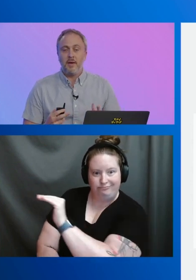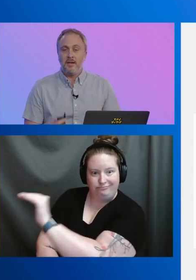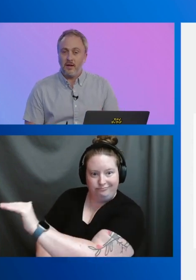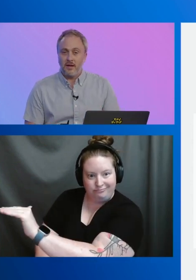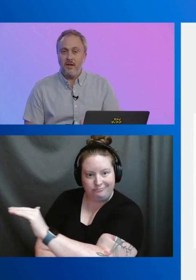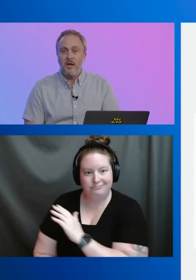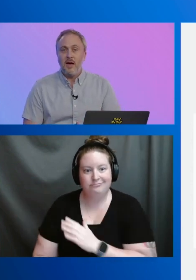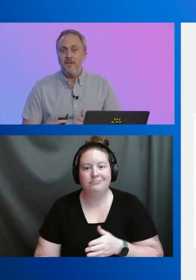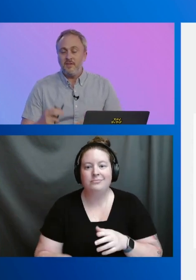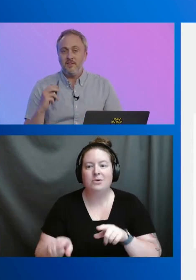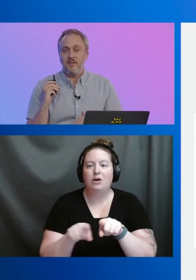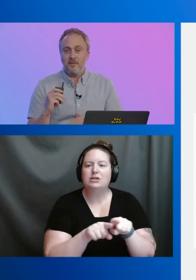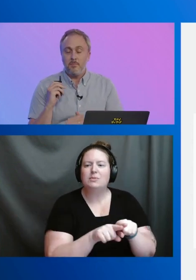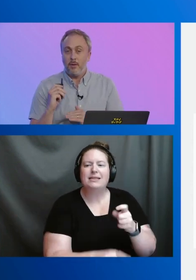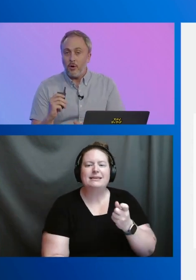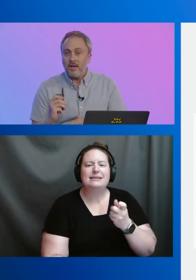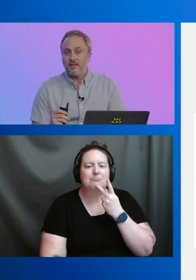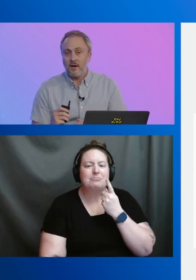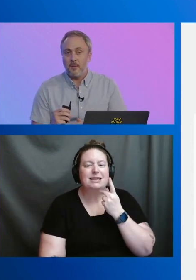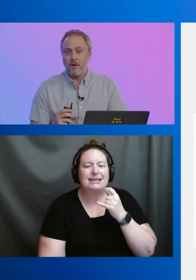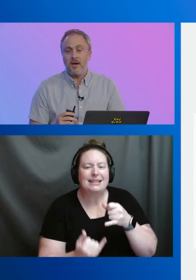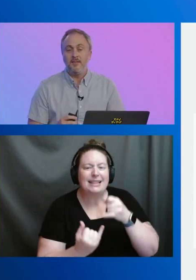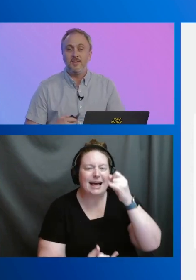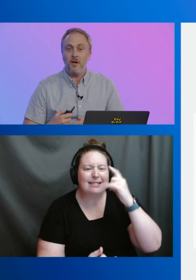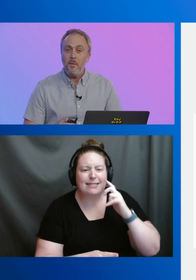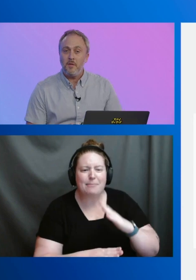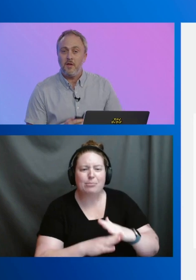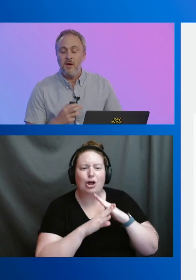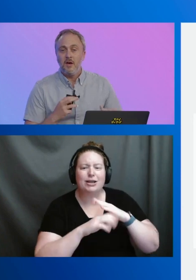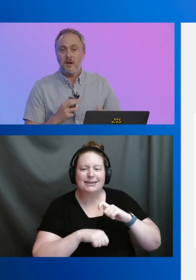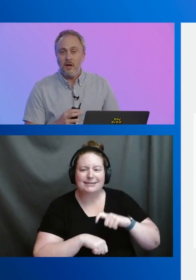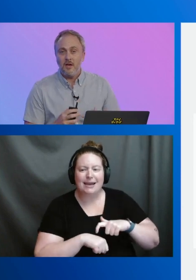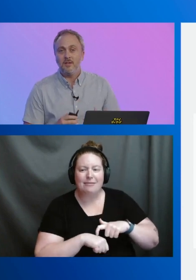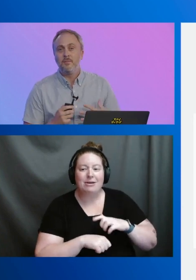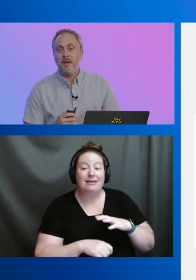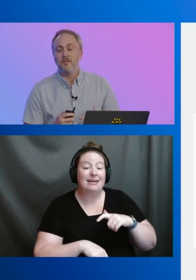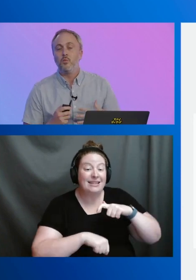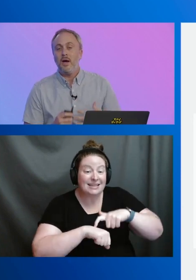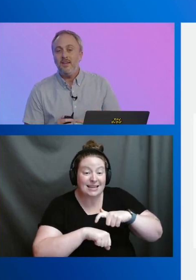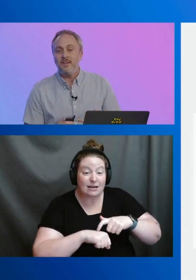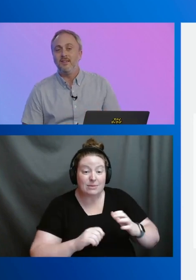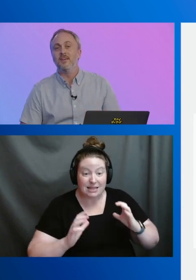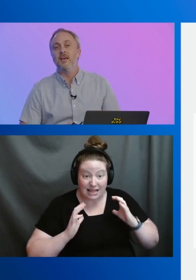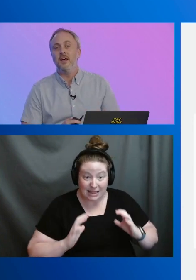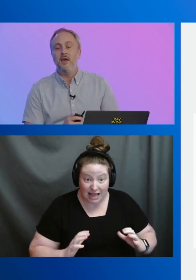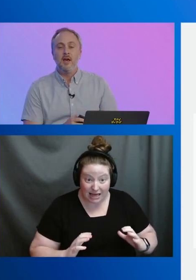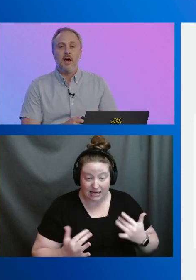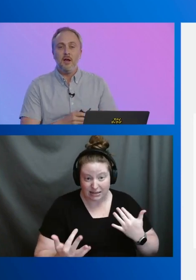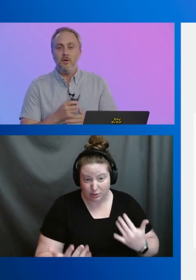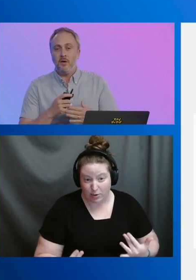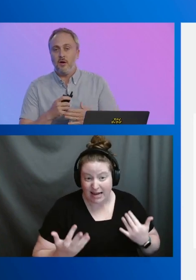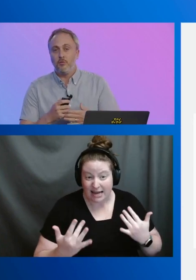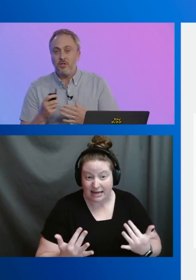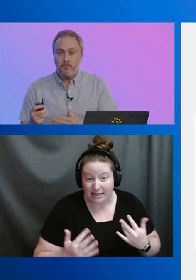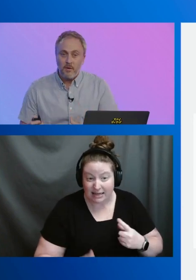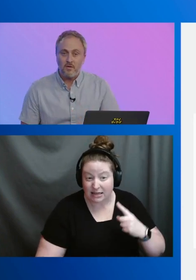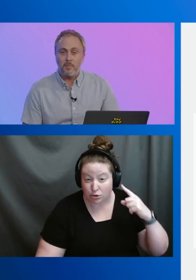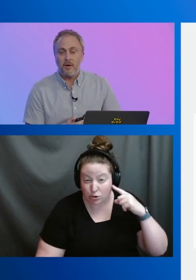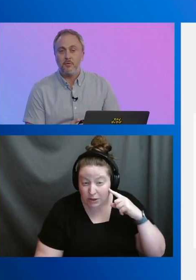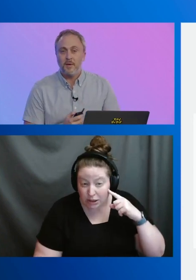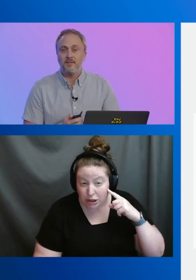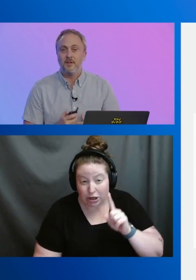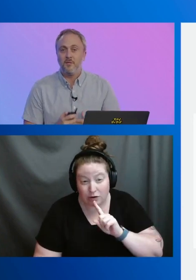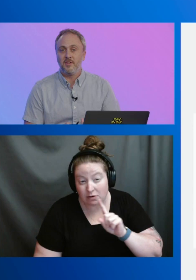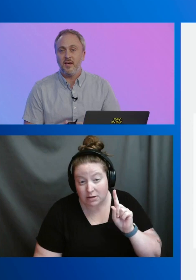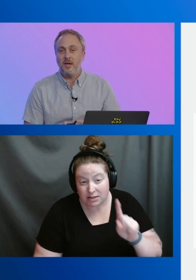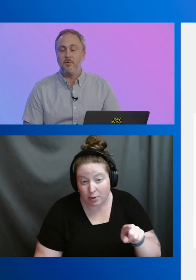little pink line, and this is the blocking time, okay? It's the time that the client spends waiting to hear a response back